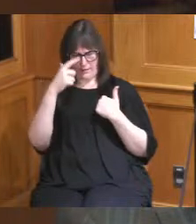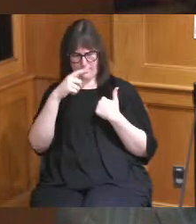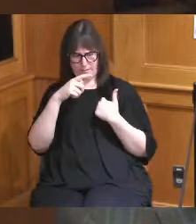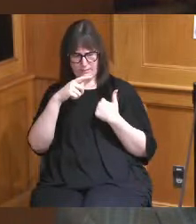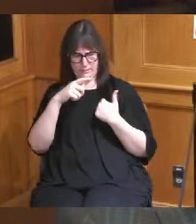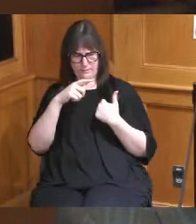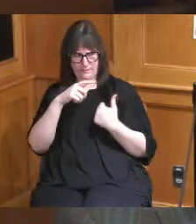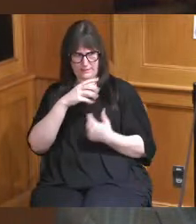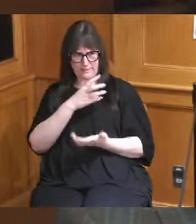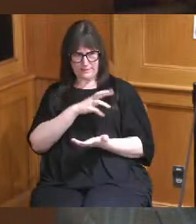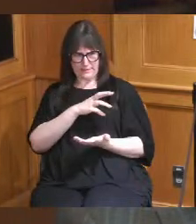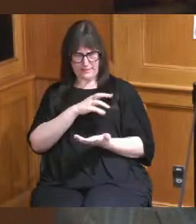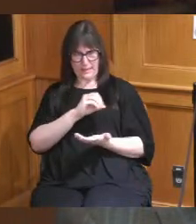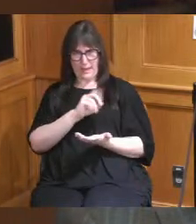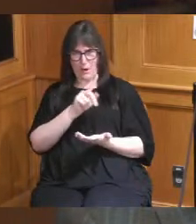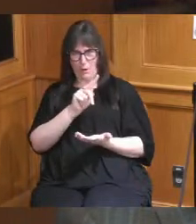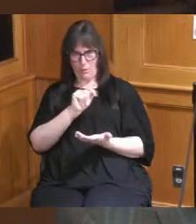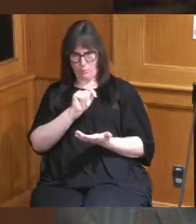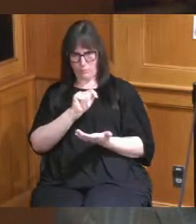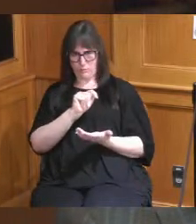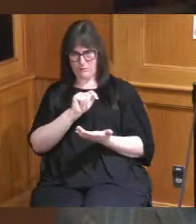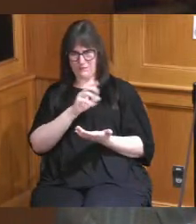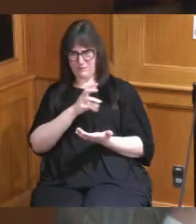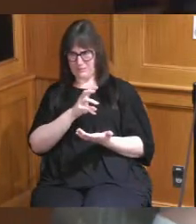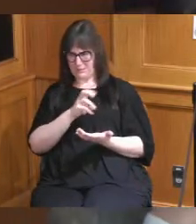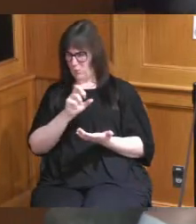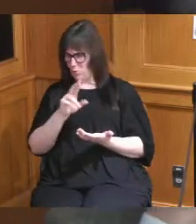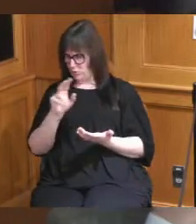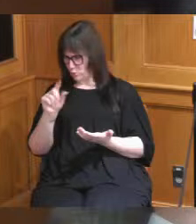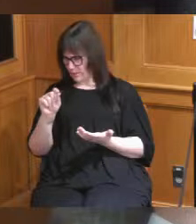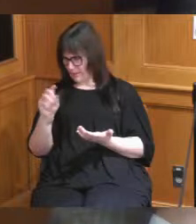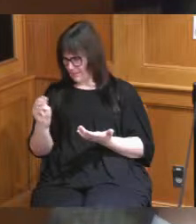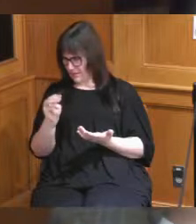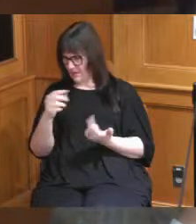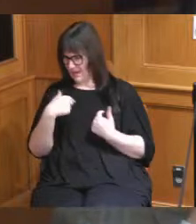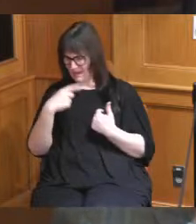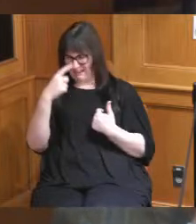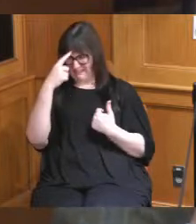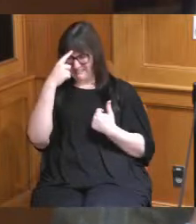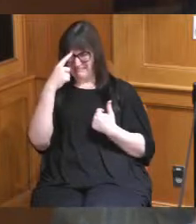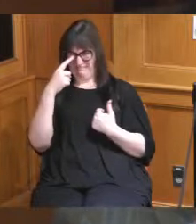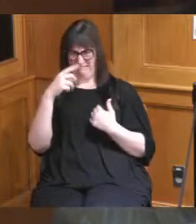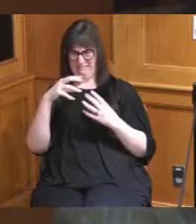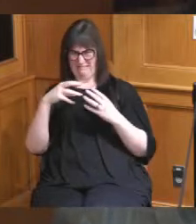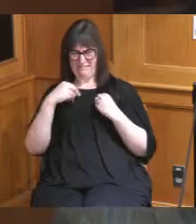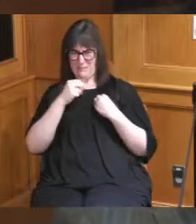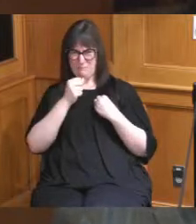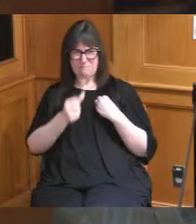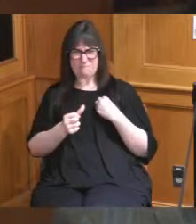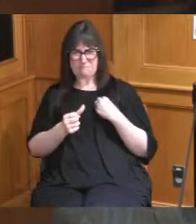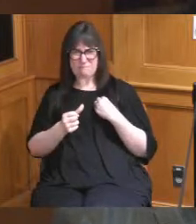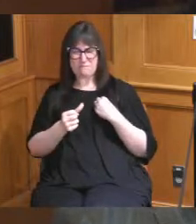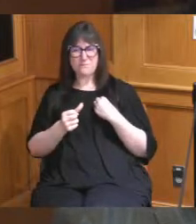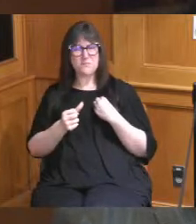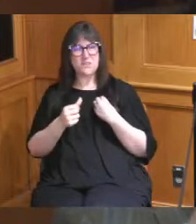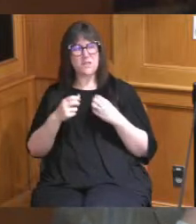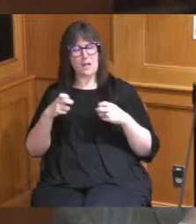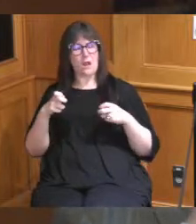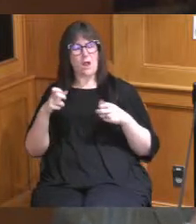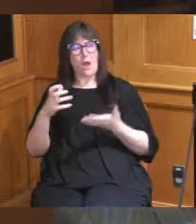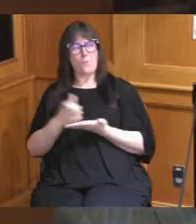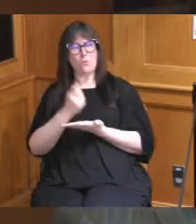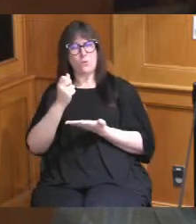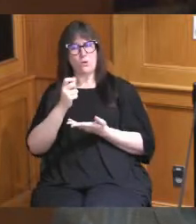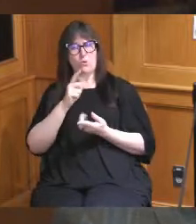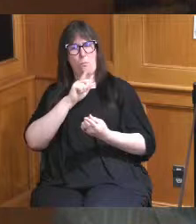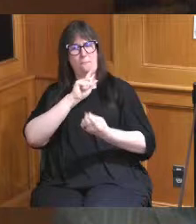million. And I said, wait a minute, this is not acceptable. And we got a chance to